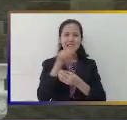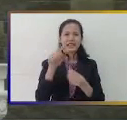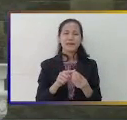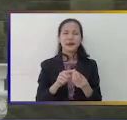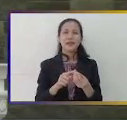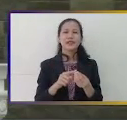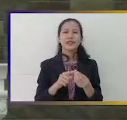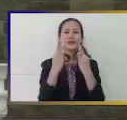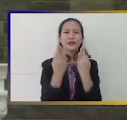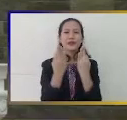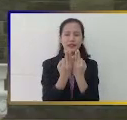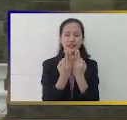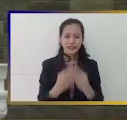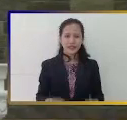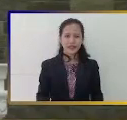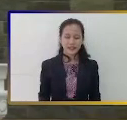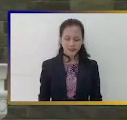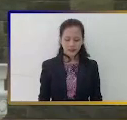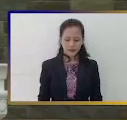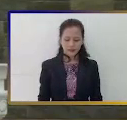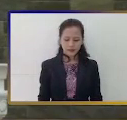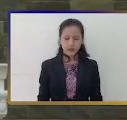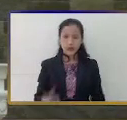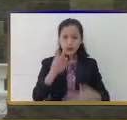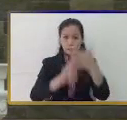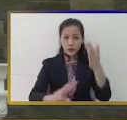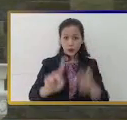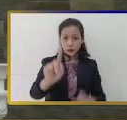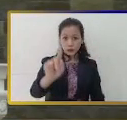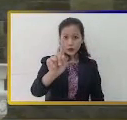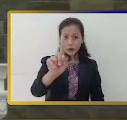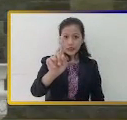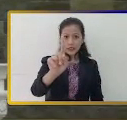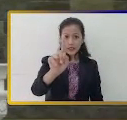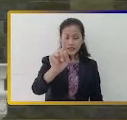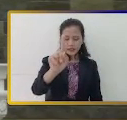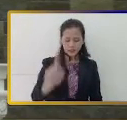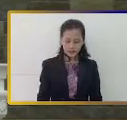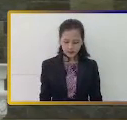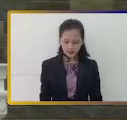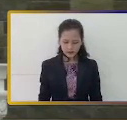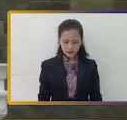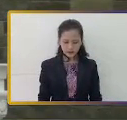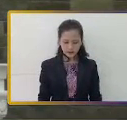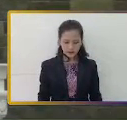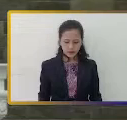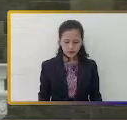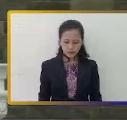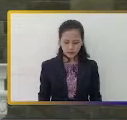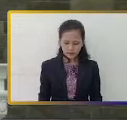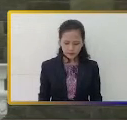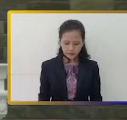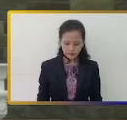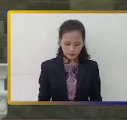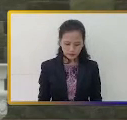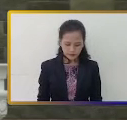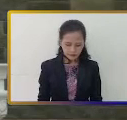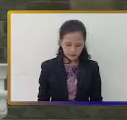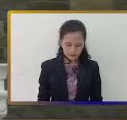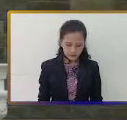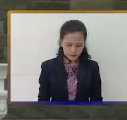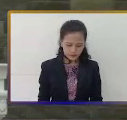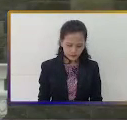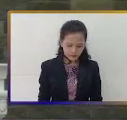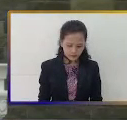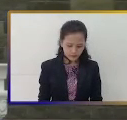Amen. Ang sabi po ng verse number 1, chapter number 78 of the Book of Psalms, "Give ear, O my people, to my law.